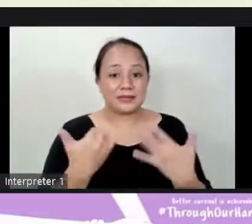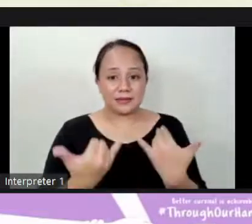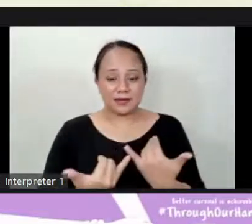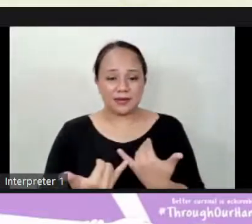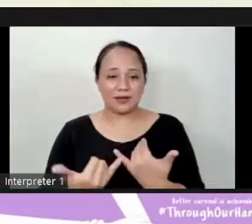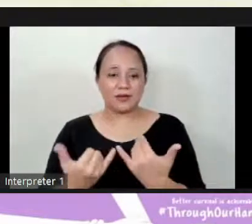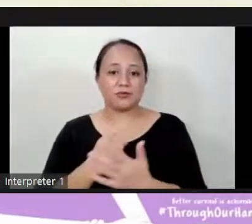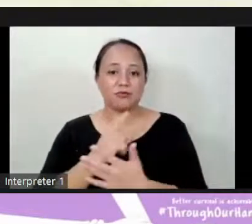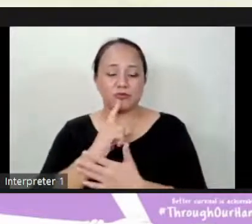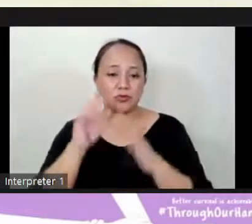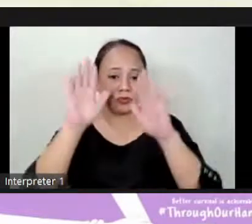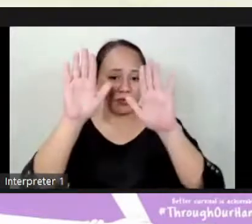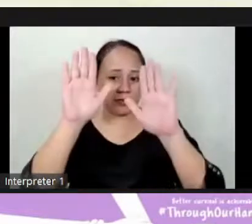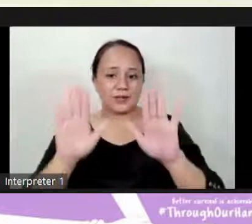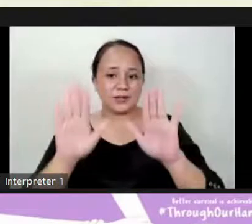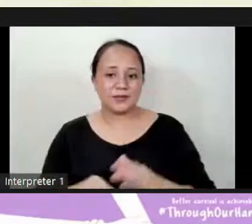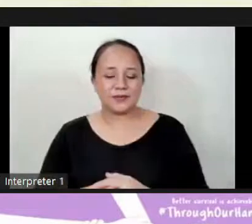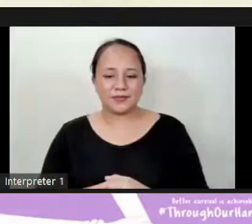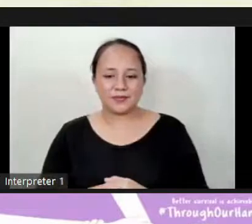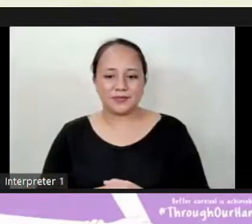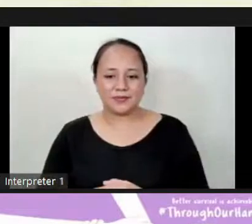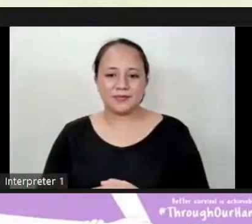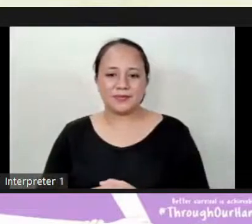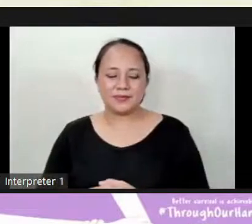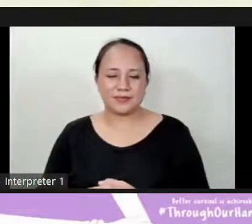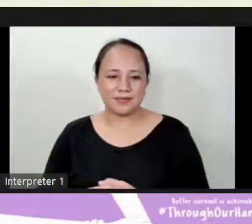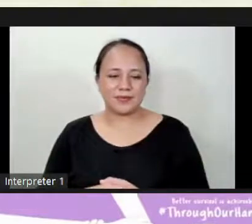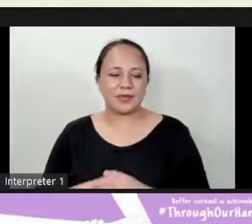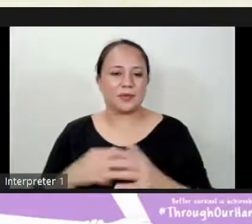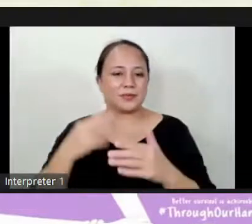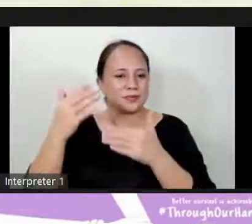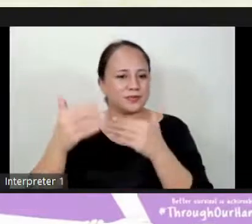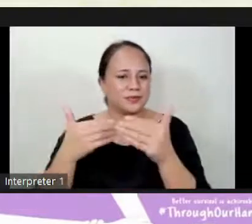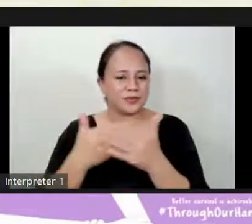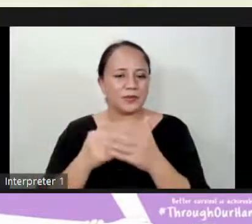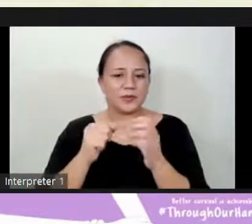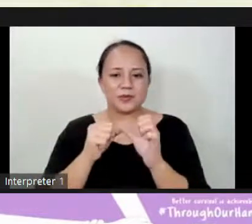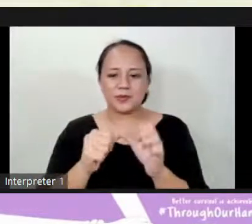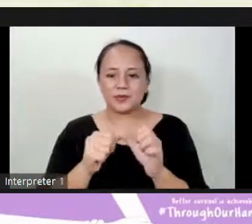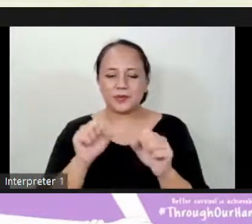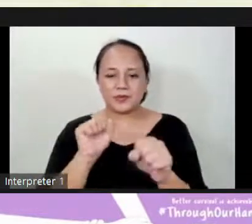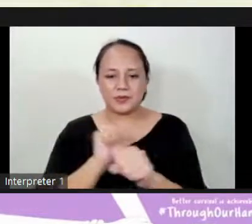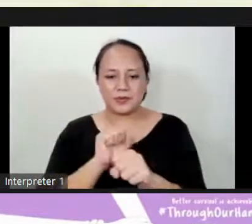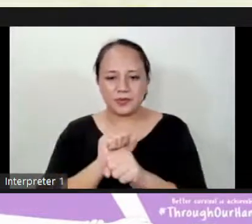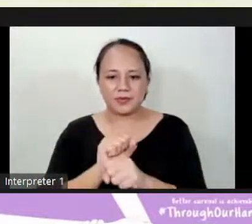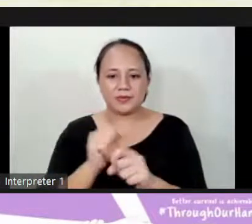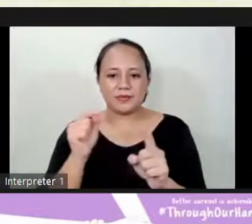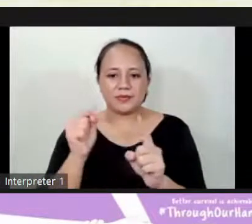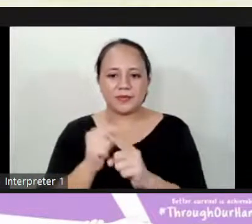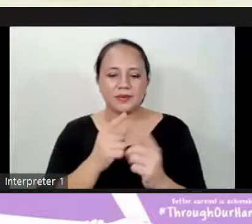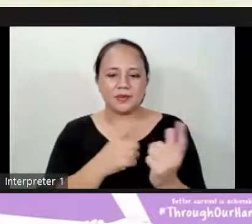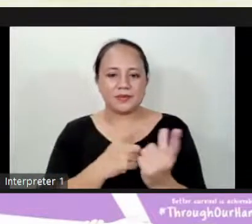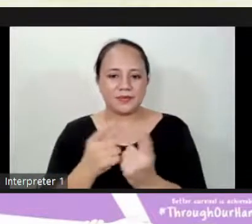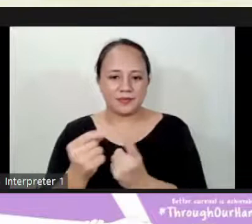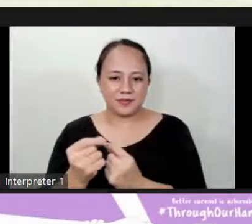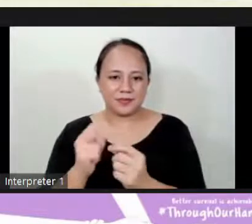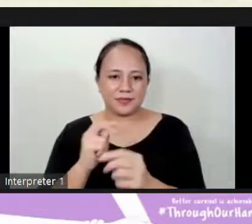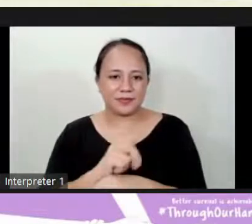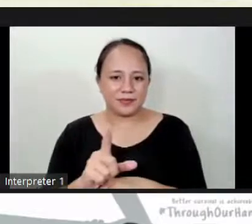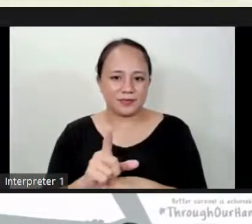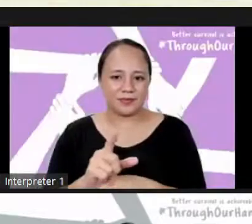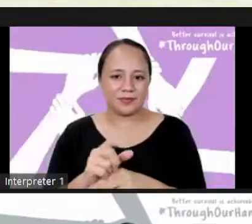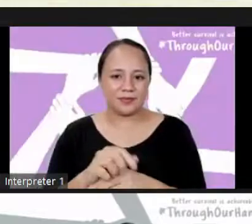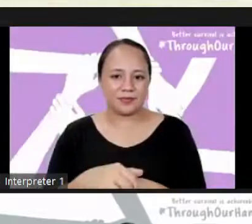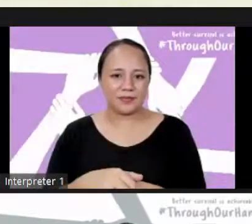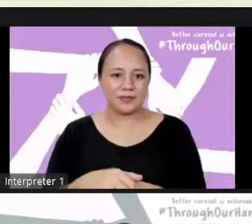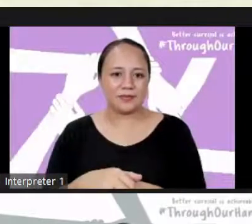a truly wonderful and historic milestone as we continue to work towards the implementation of the National